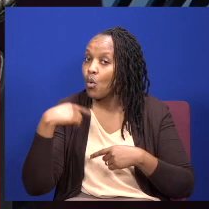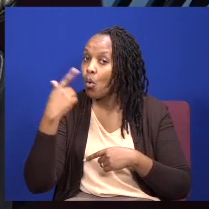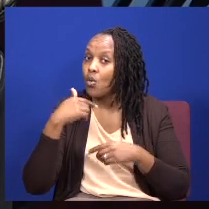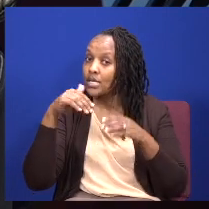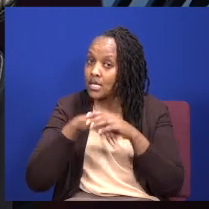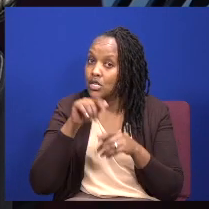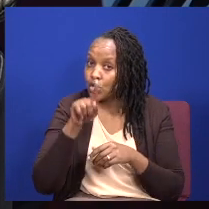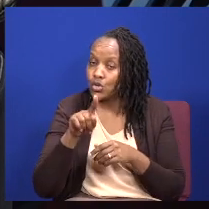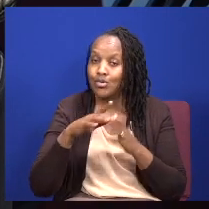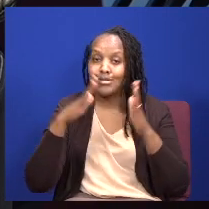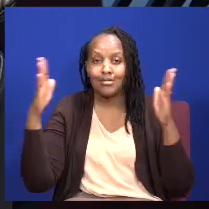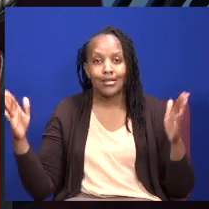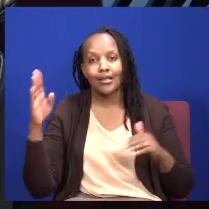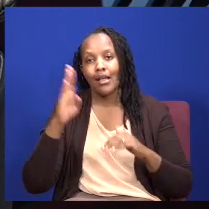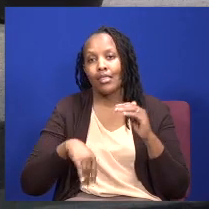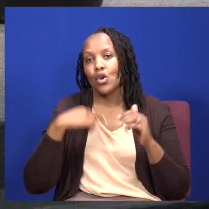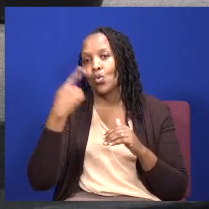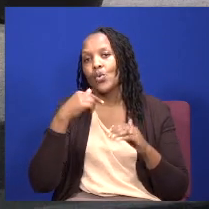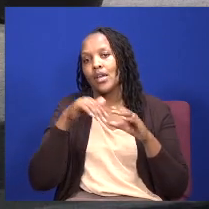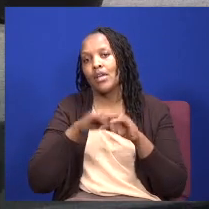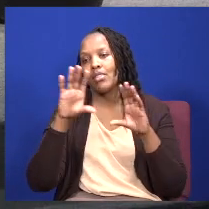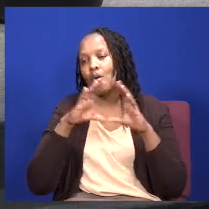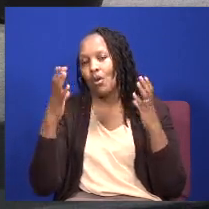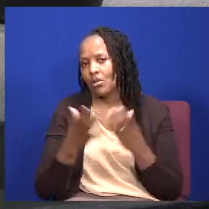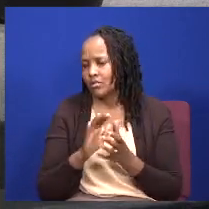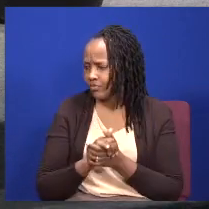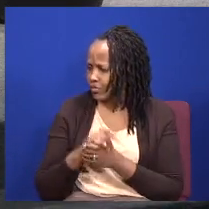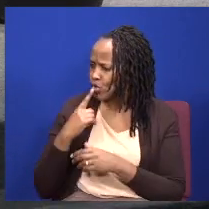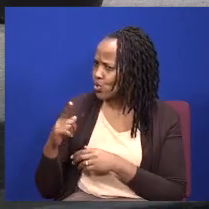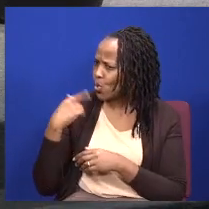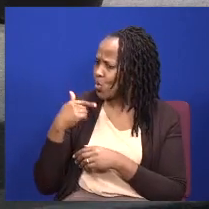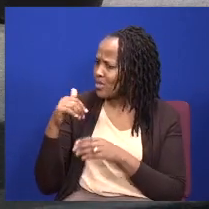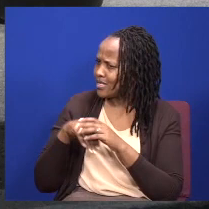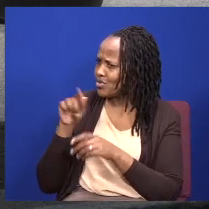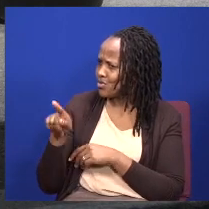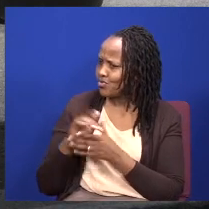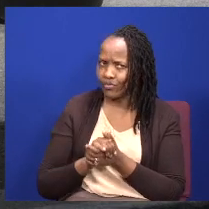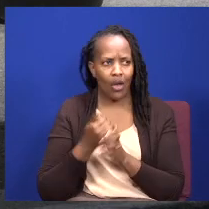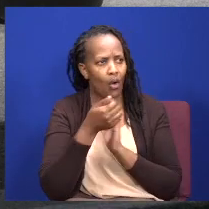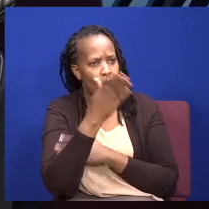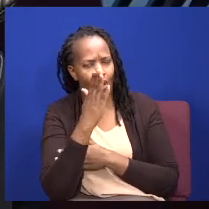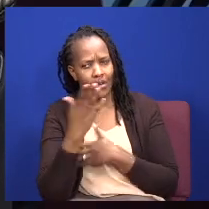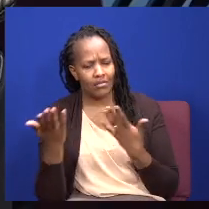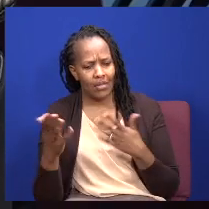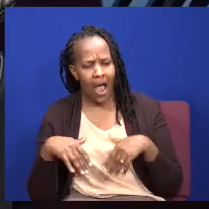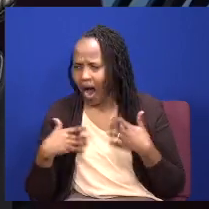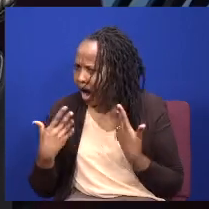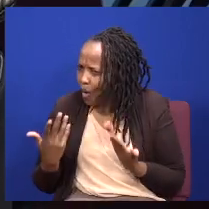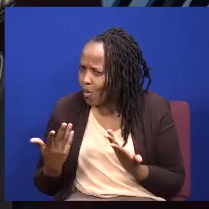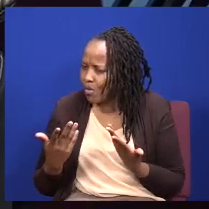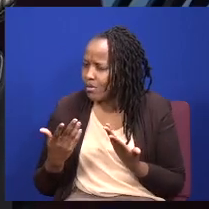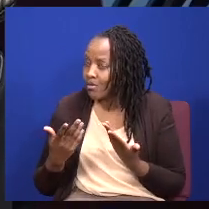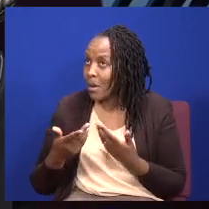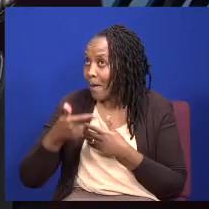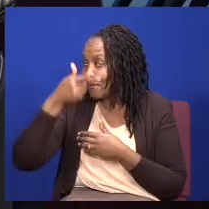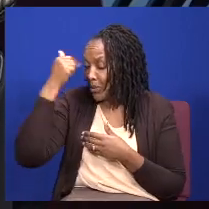than the one who is in the world. So, who is in you? God is in me. How is God in you? Because I accepted